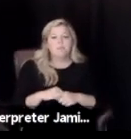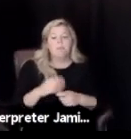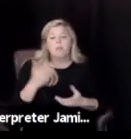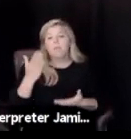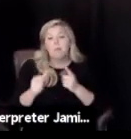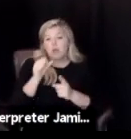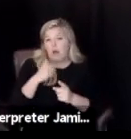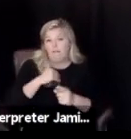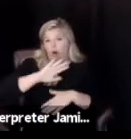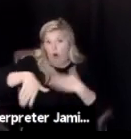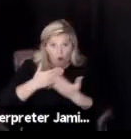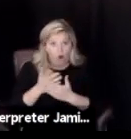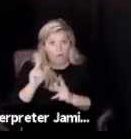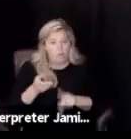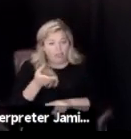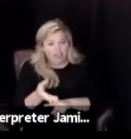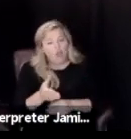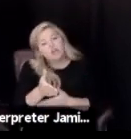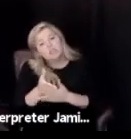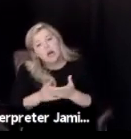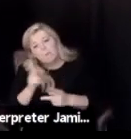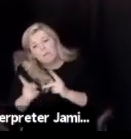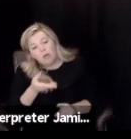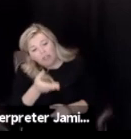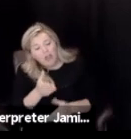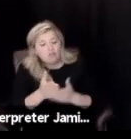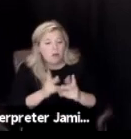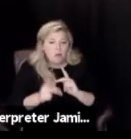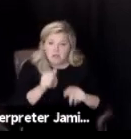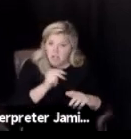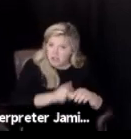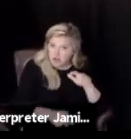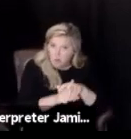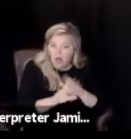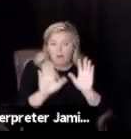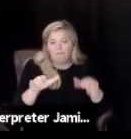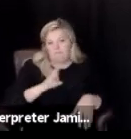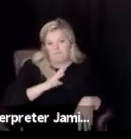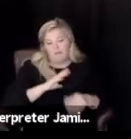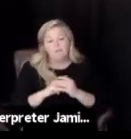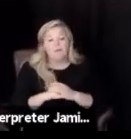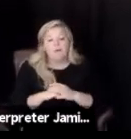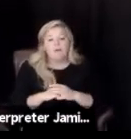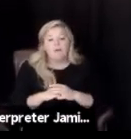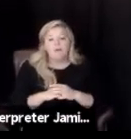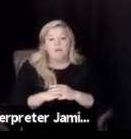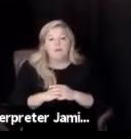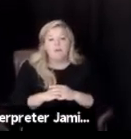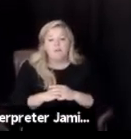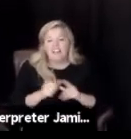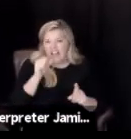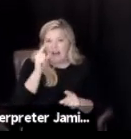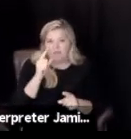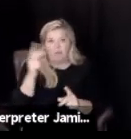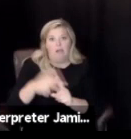these people, and some of these people may be at the table, some may not. So this isn't for every organization, but